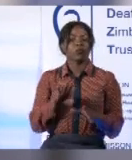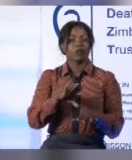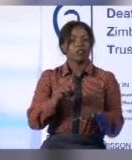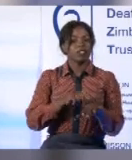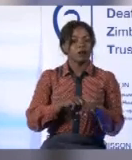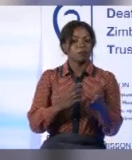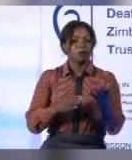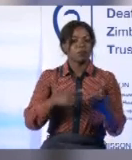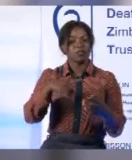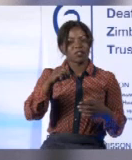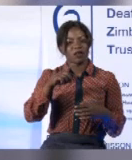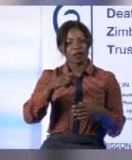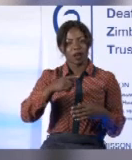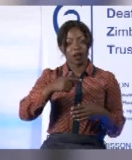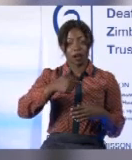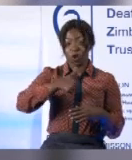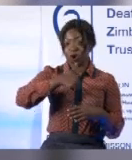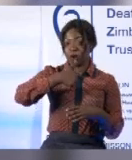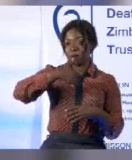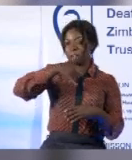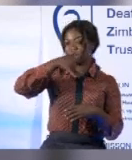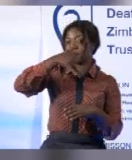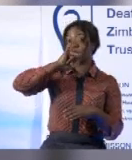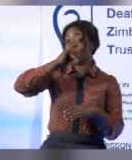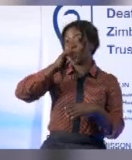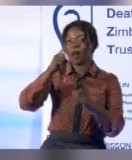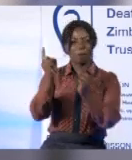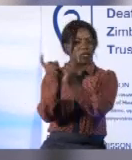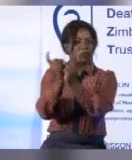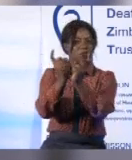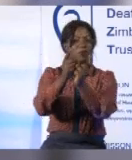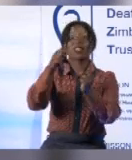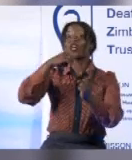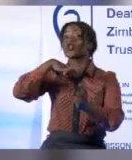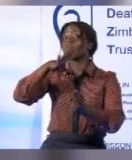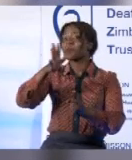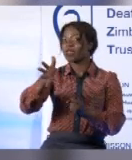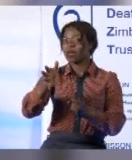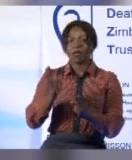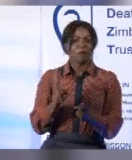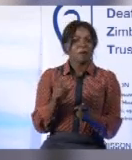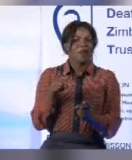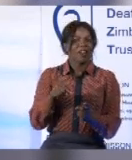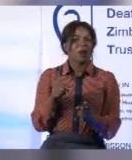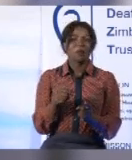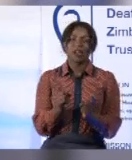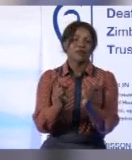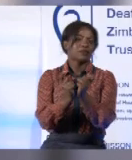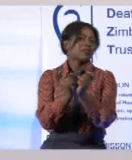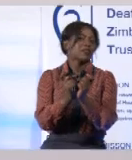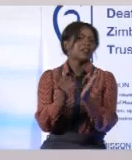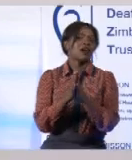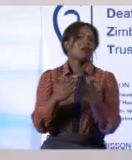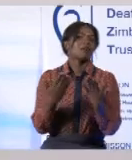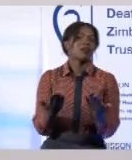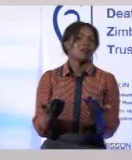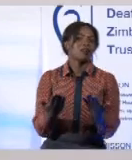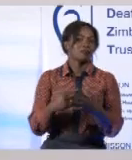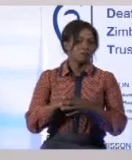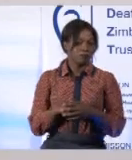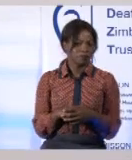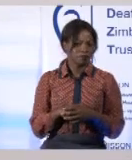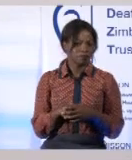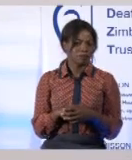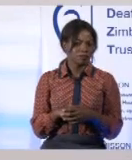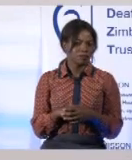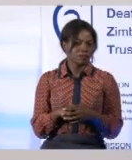we used to go to the bars, you know. Maybe if I my client somebody that is married, could you have an excuse? If you might line, you said if